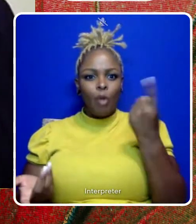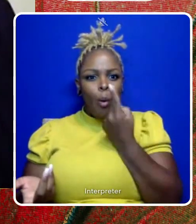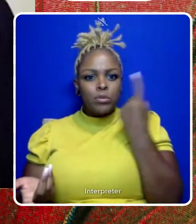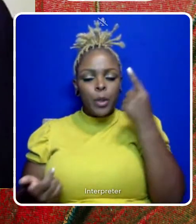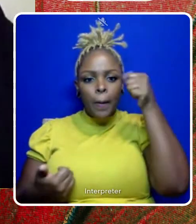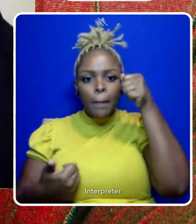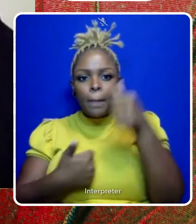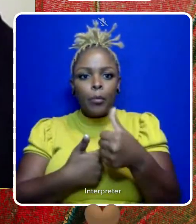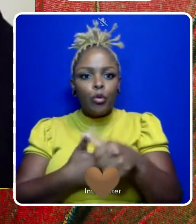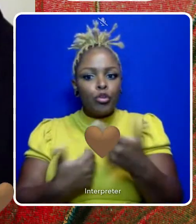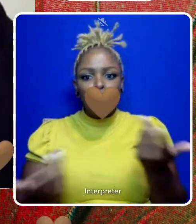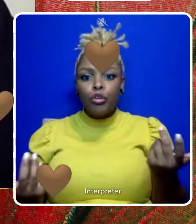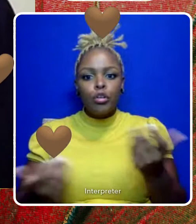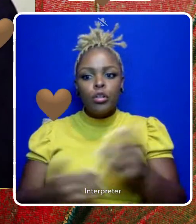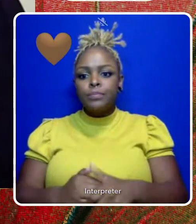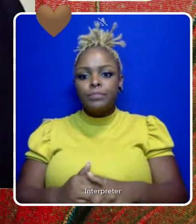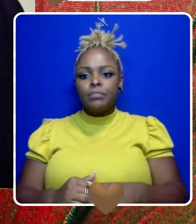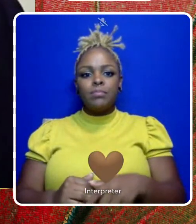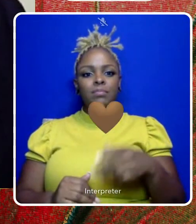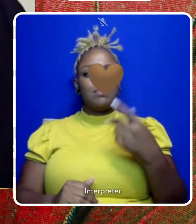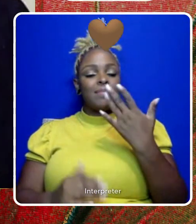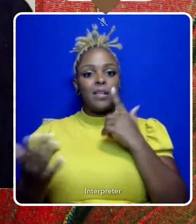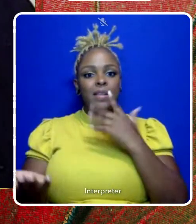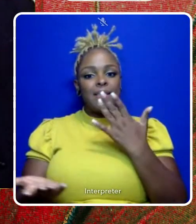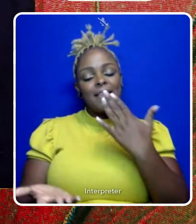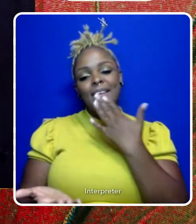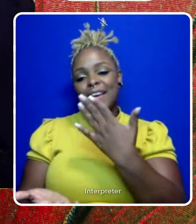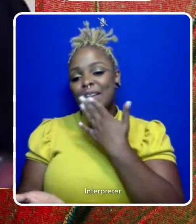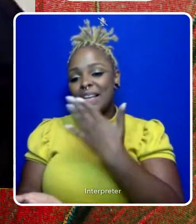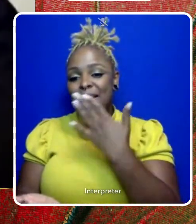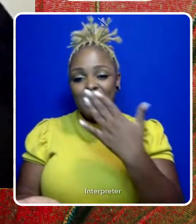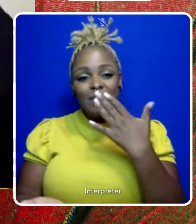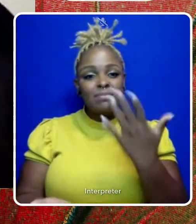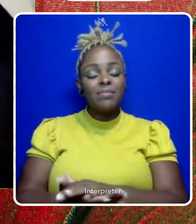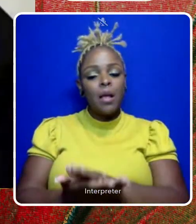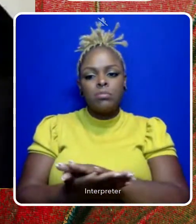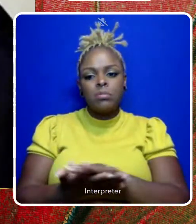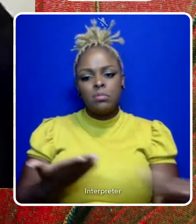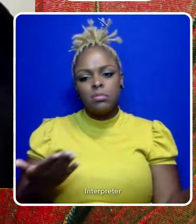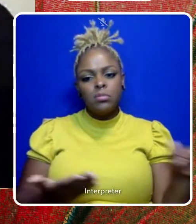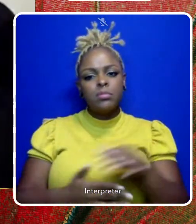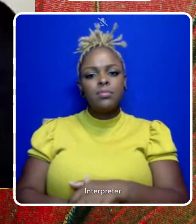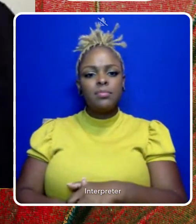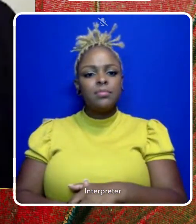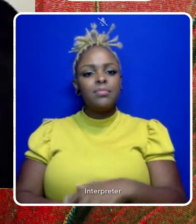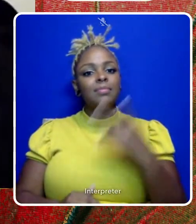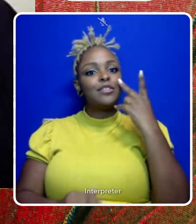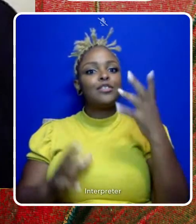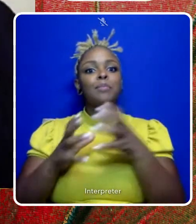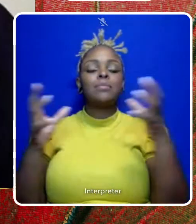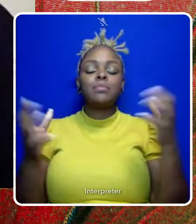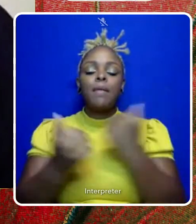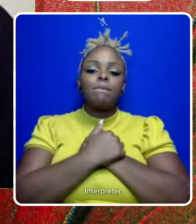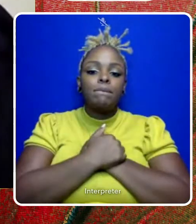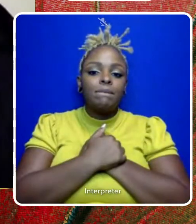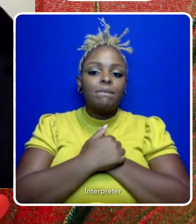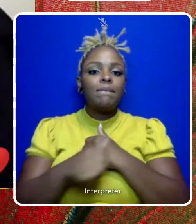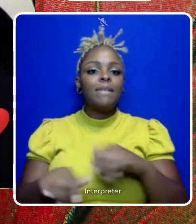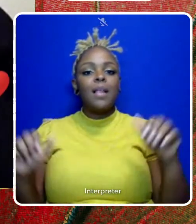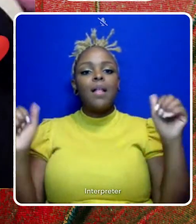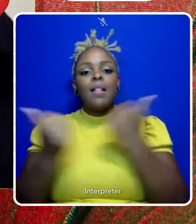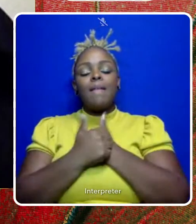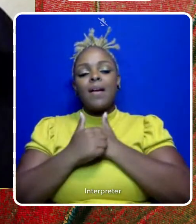you. Thank you. Thank you. Nice. Send the love. The community is so amazing, eh?